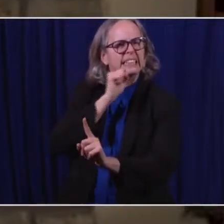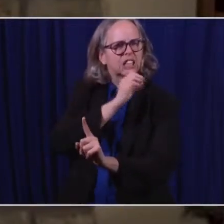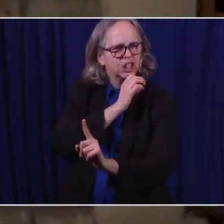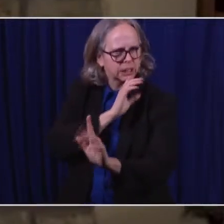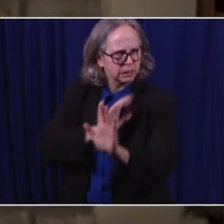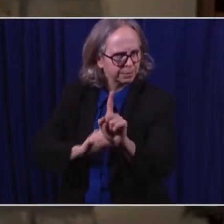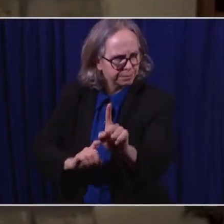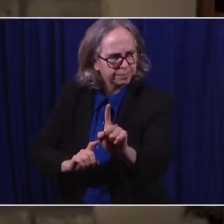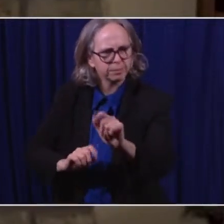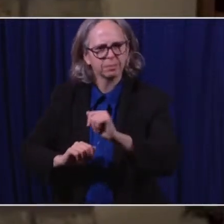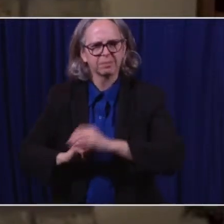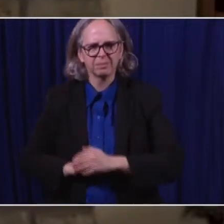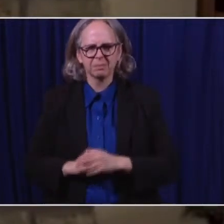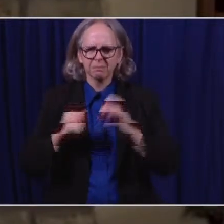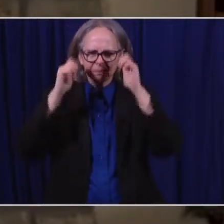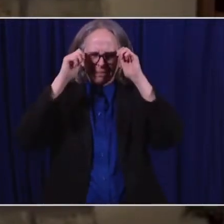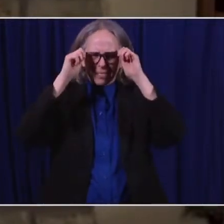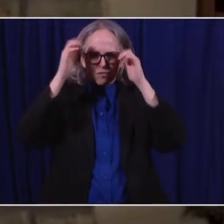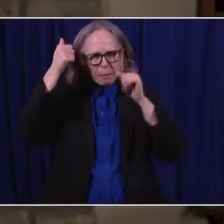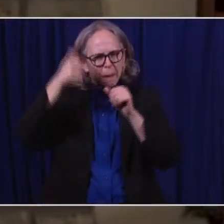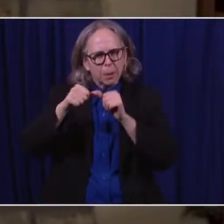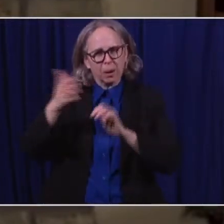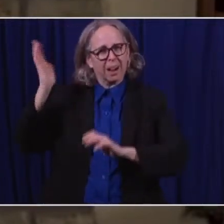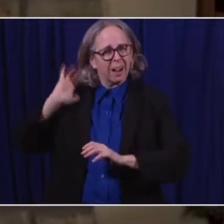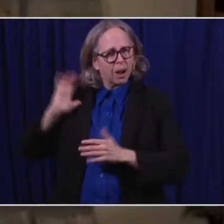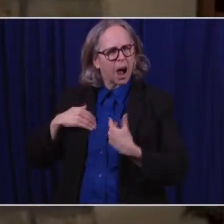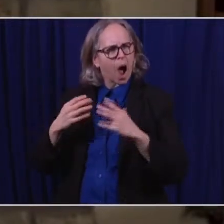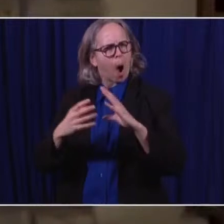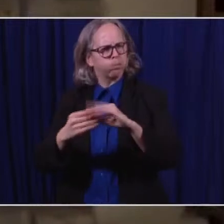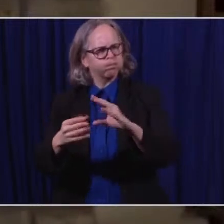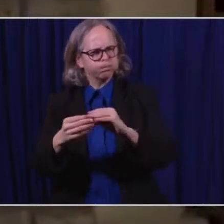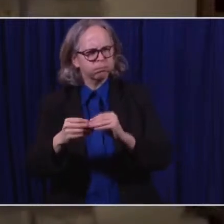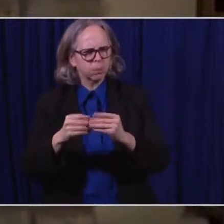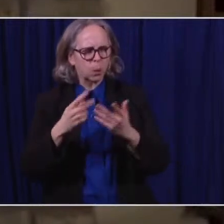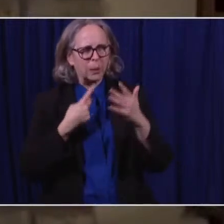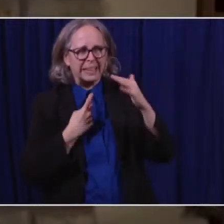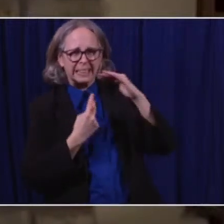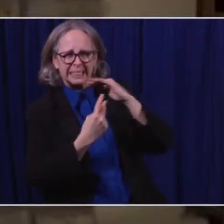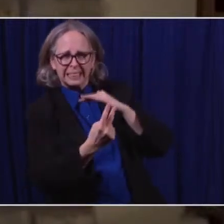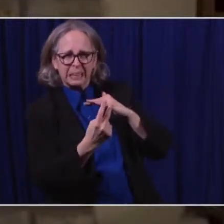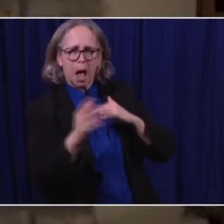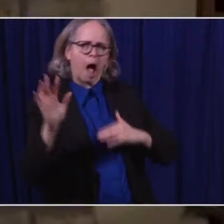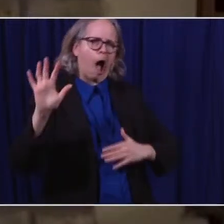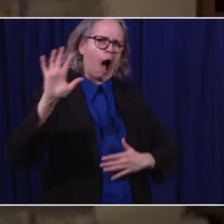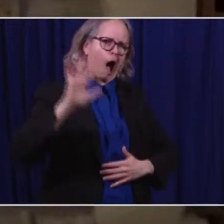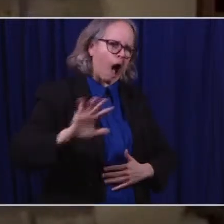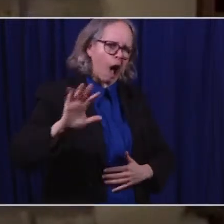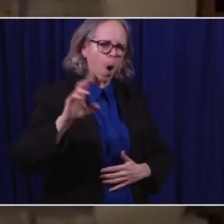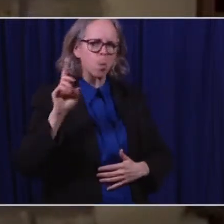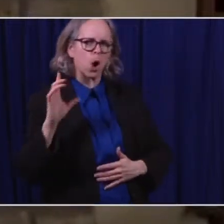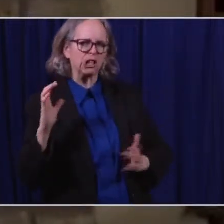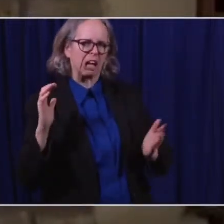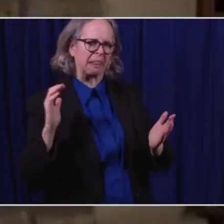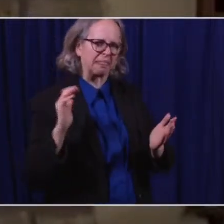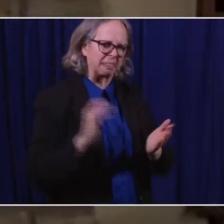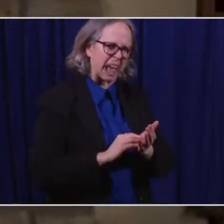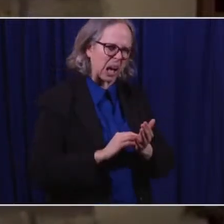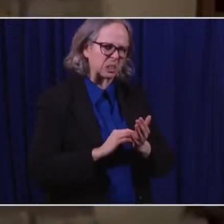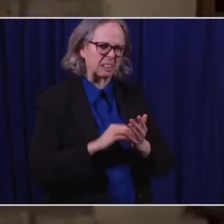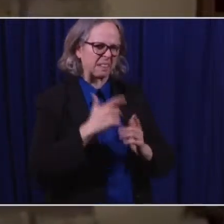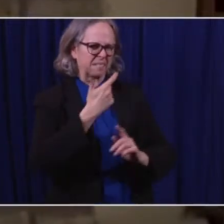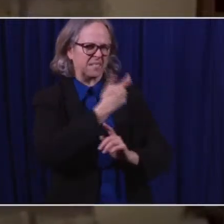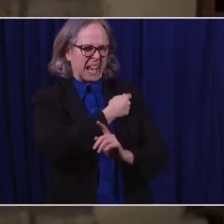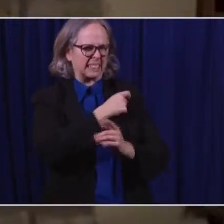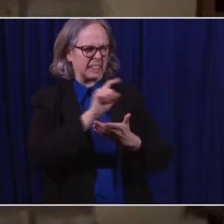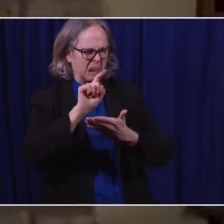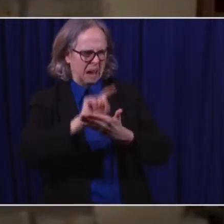about this, that at least as far as we can see out, it's going to run roughly 100,000 a week that we're